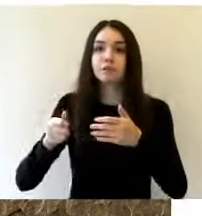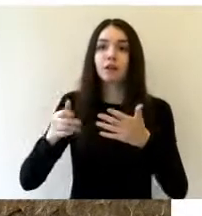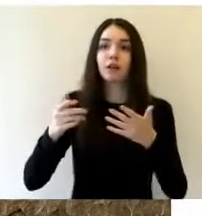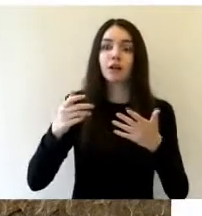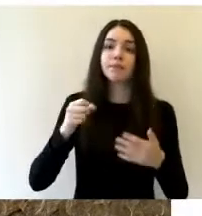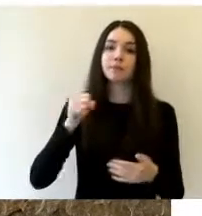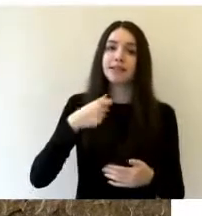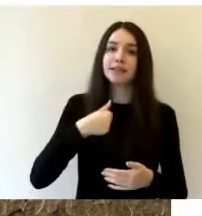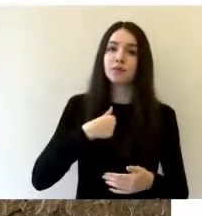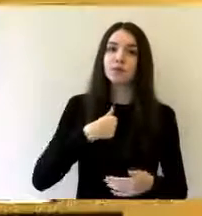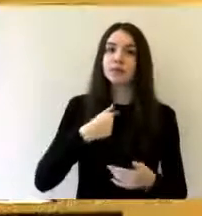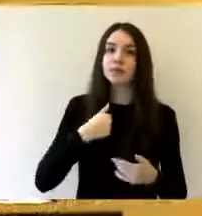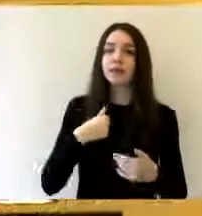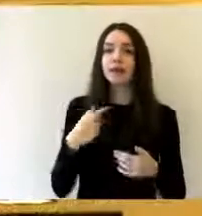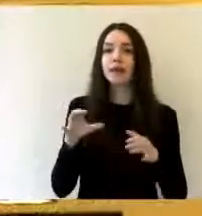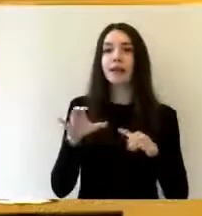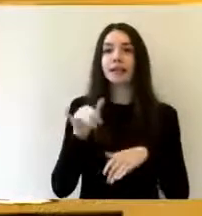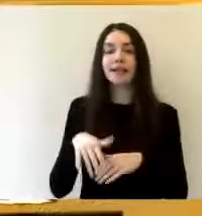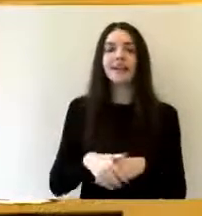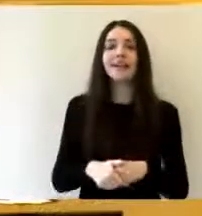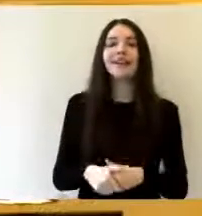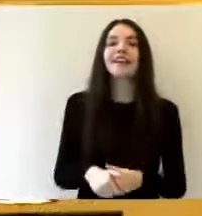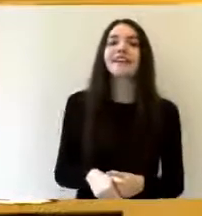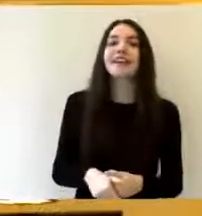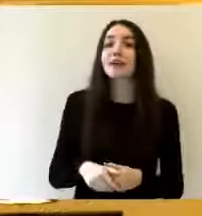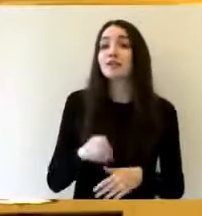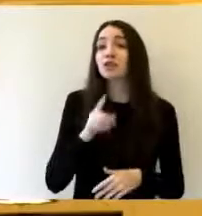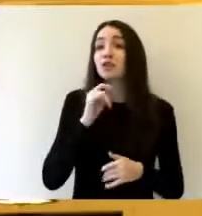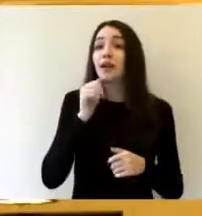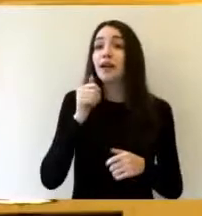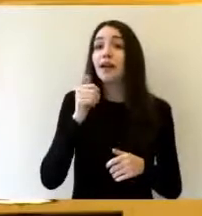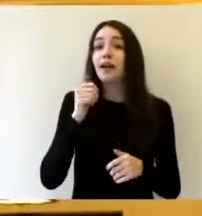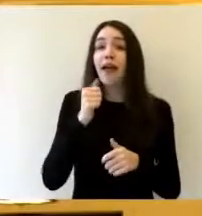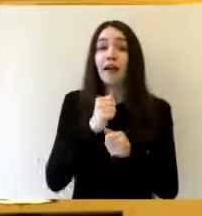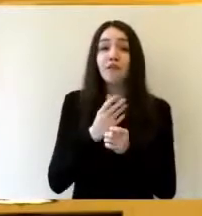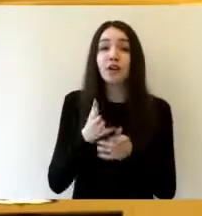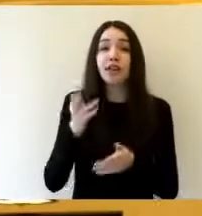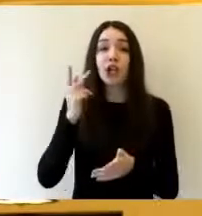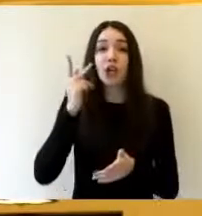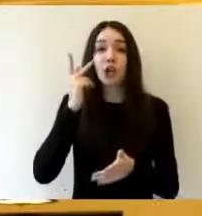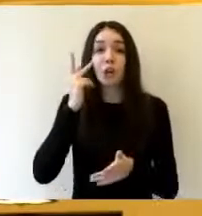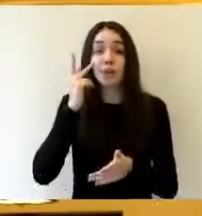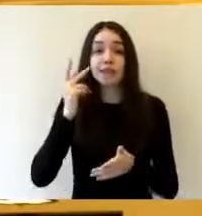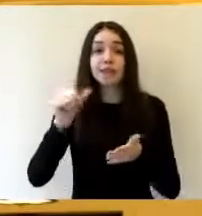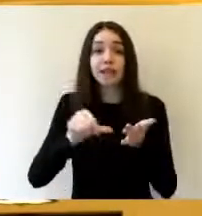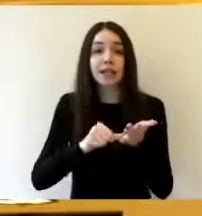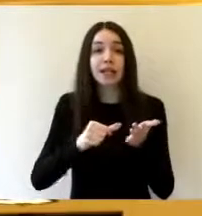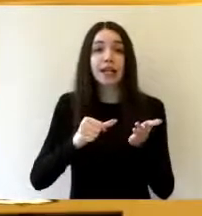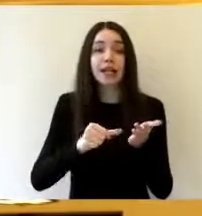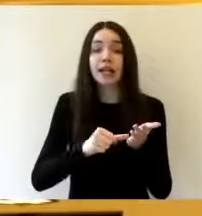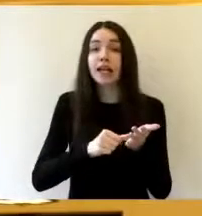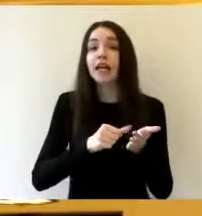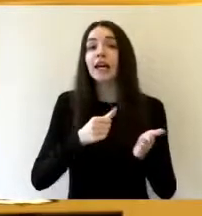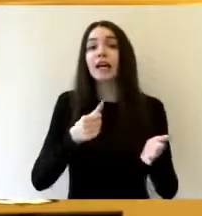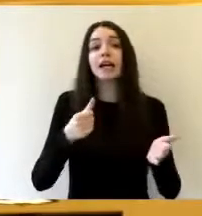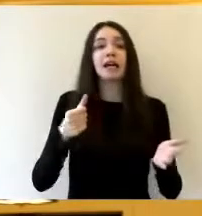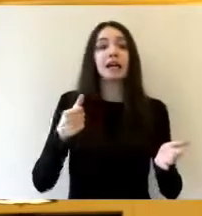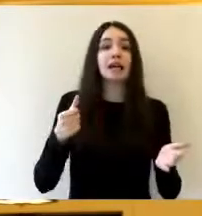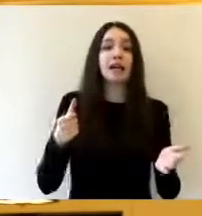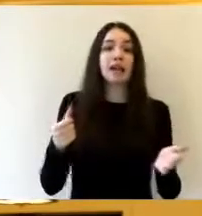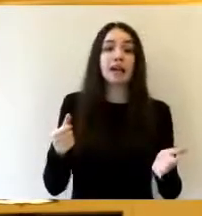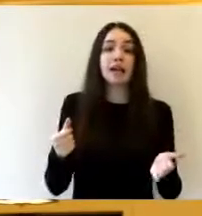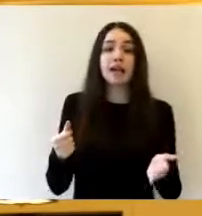But it's true, though, that every mark you see there, it's not just the work of the day. It's basically the culmination